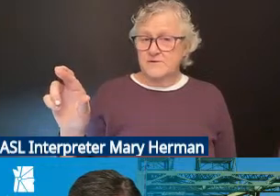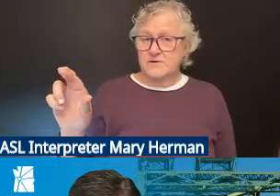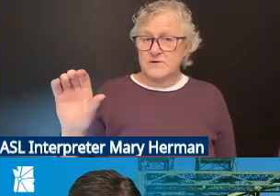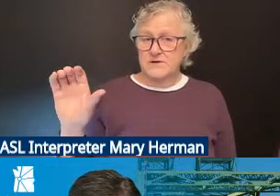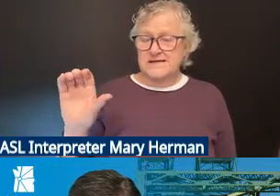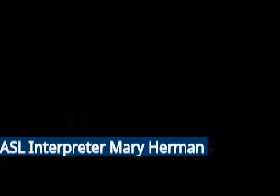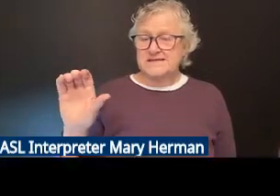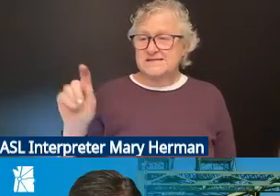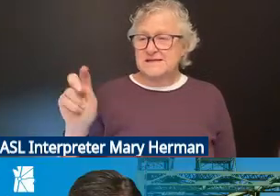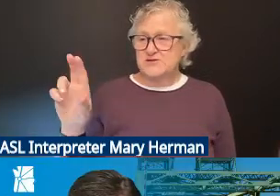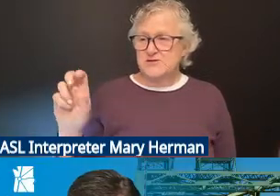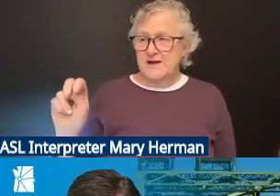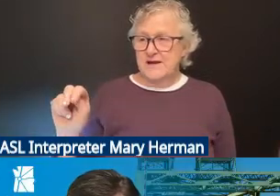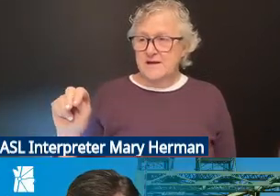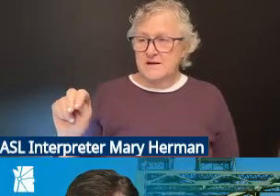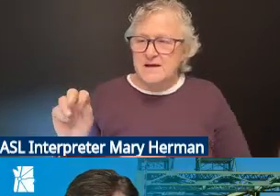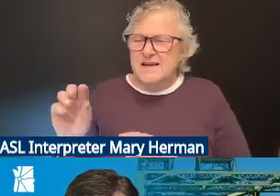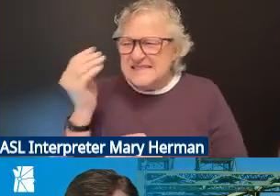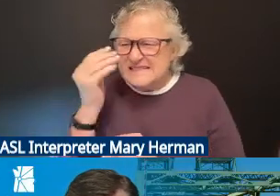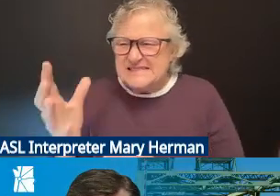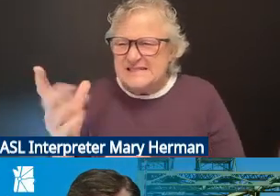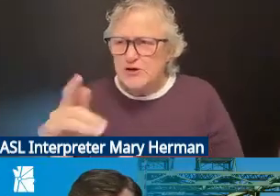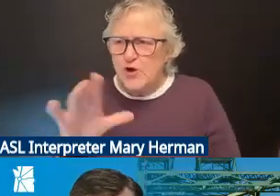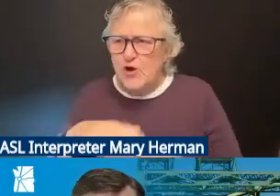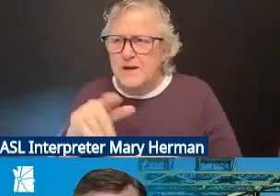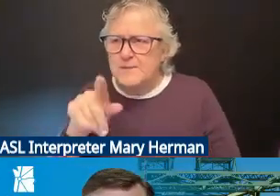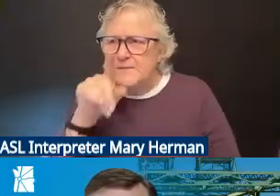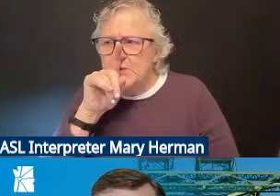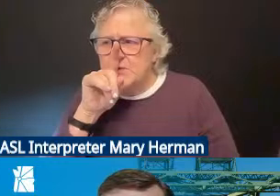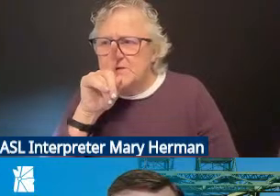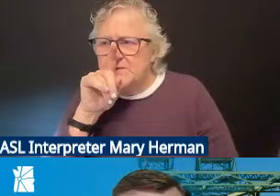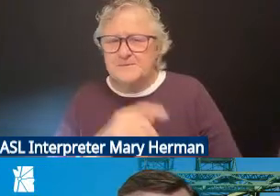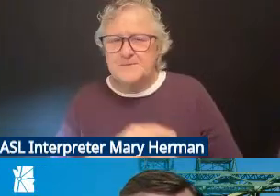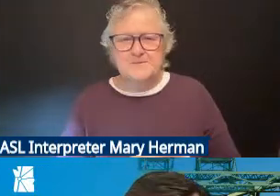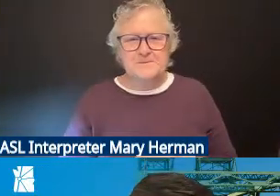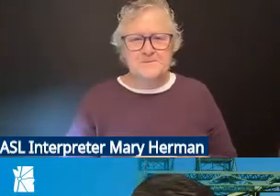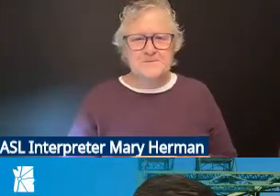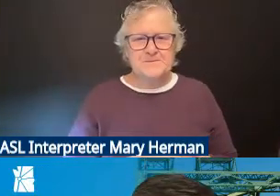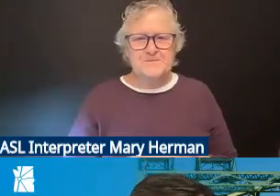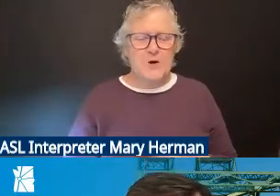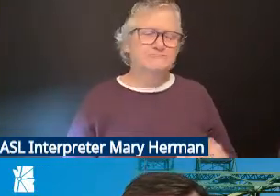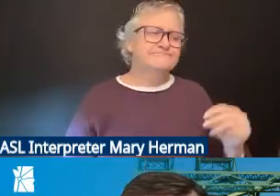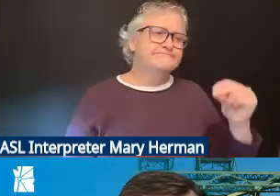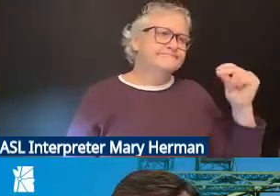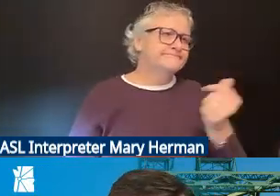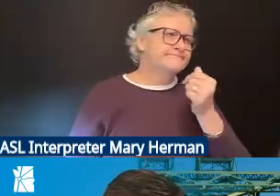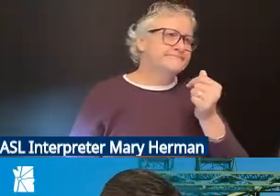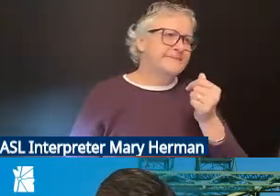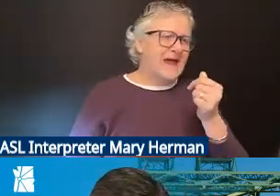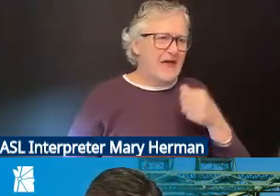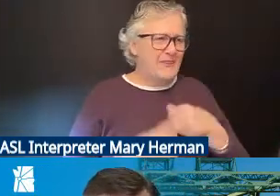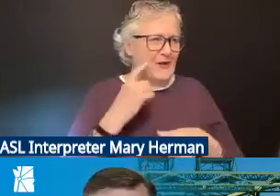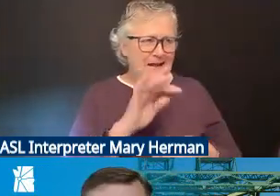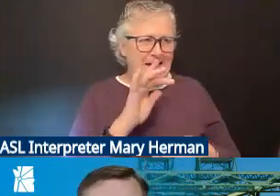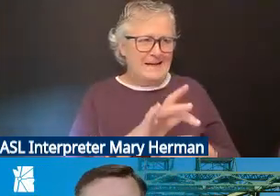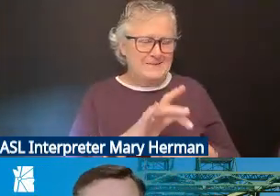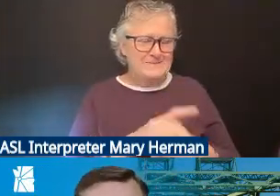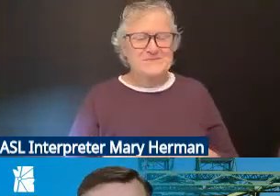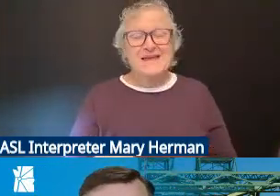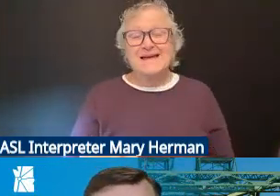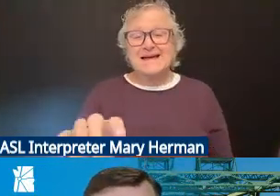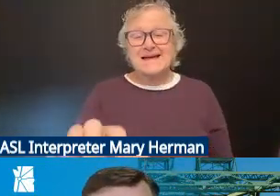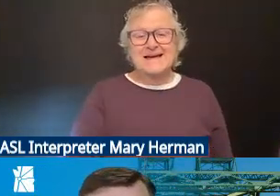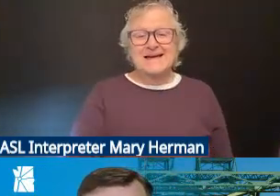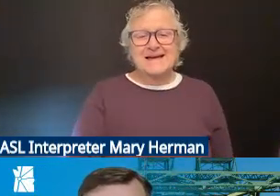Well, Leanne, you're on mute. Can you unmute yourself? Darn it, I hit a click, sorry. Leanne Caver, here